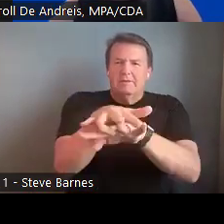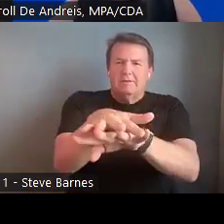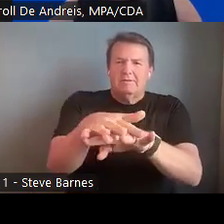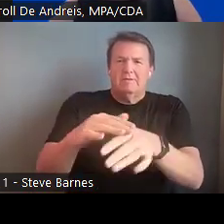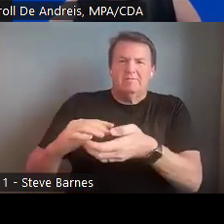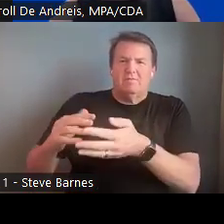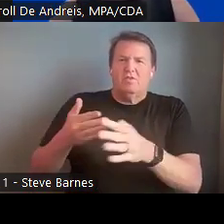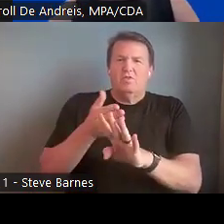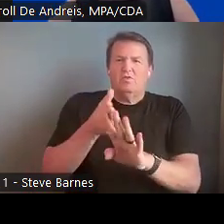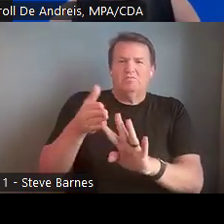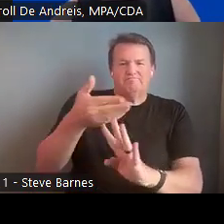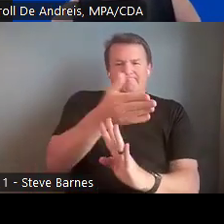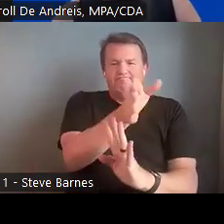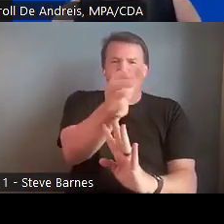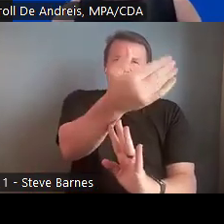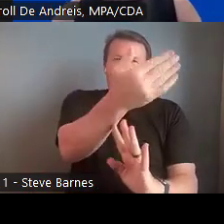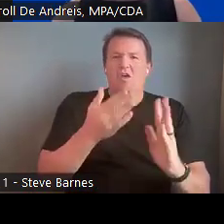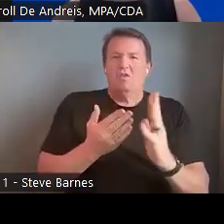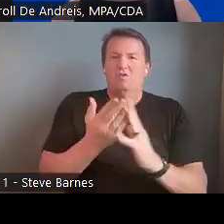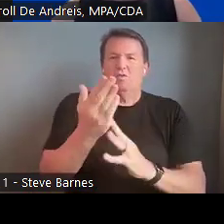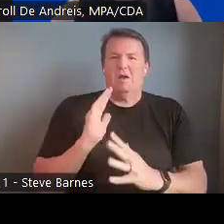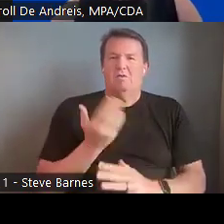MPA's 5 bold goals.